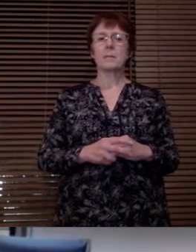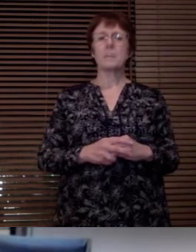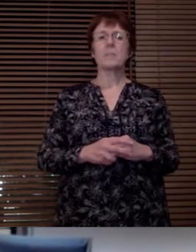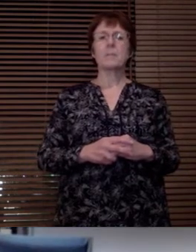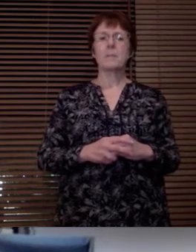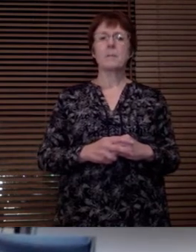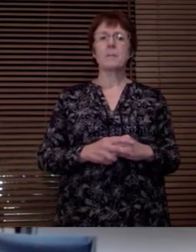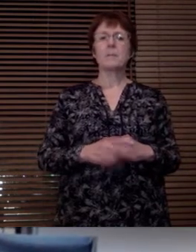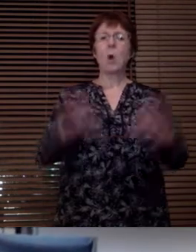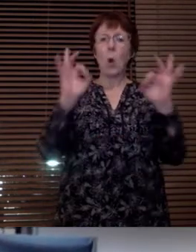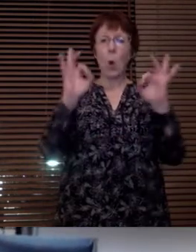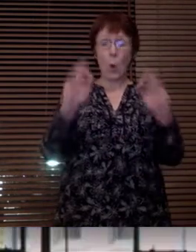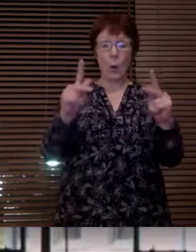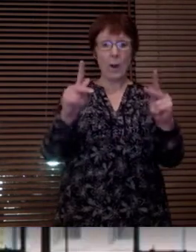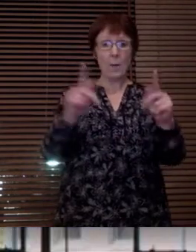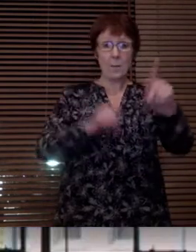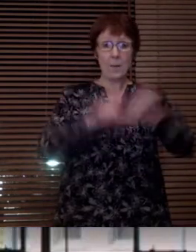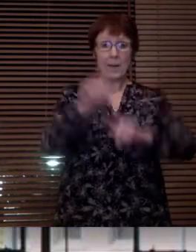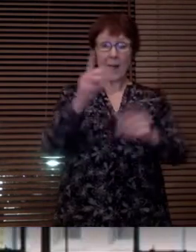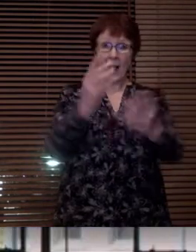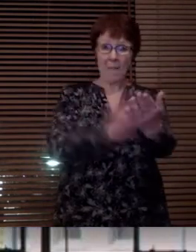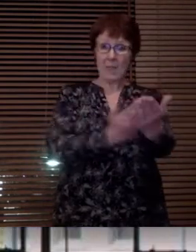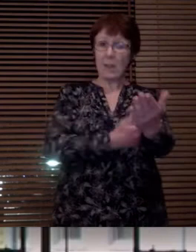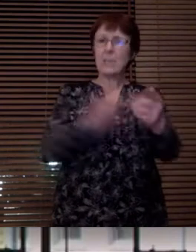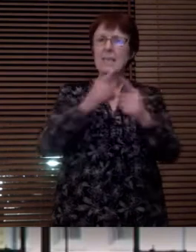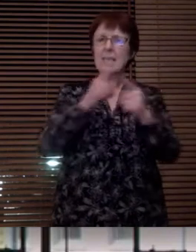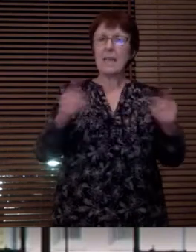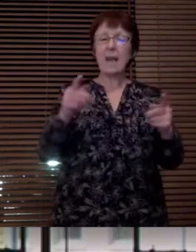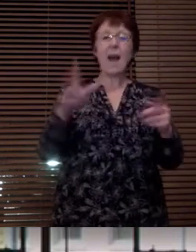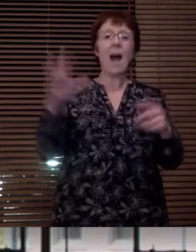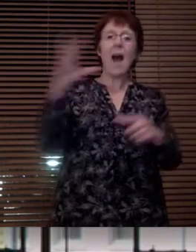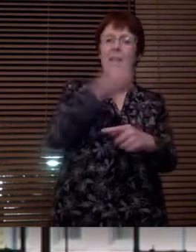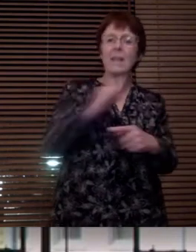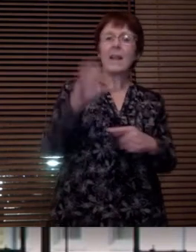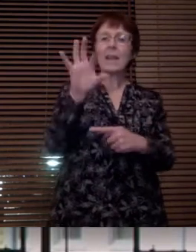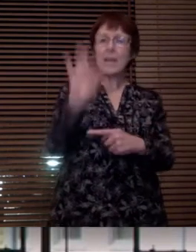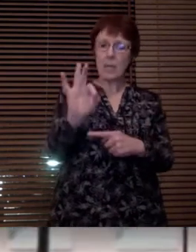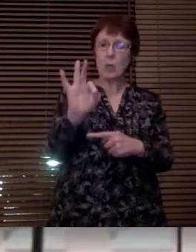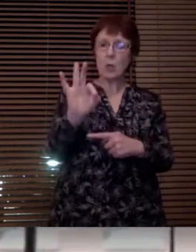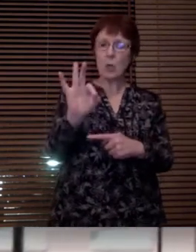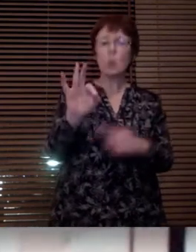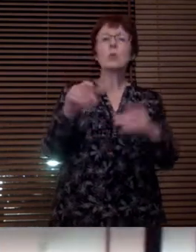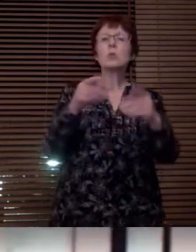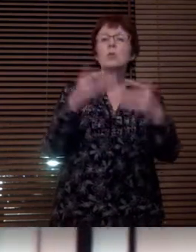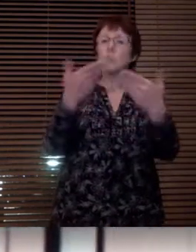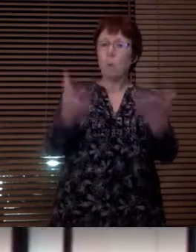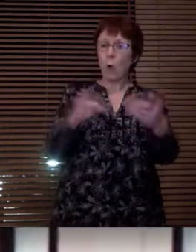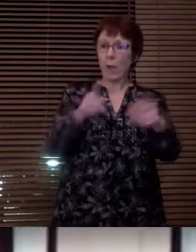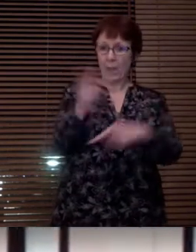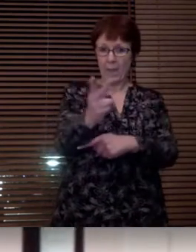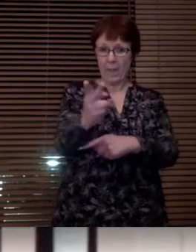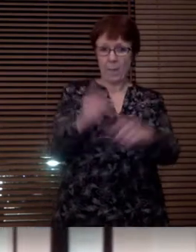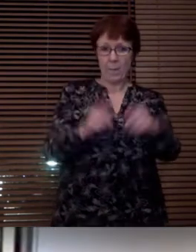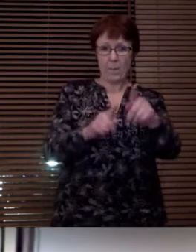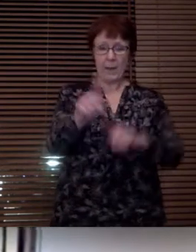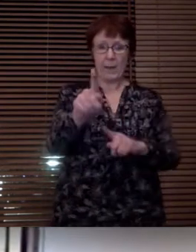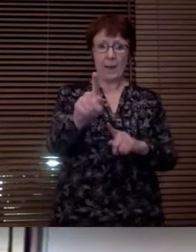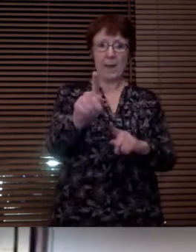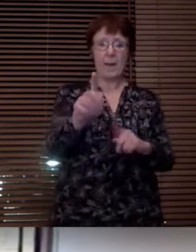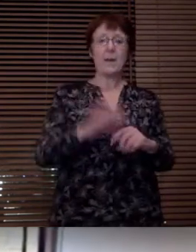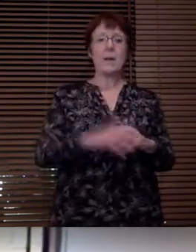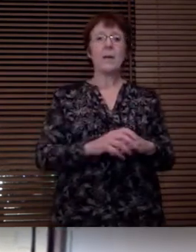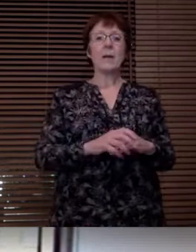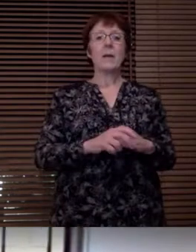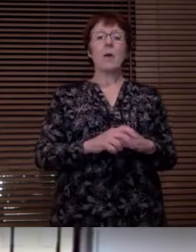Give it a shake. Now guys, let's get into the exercises. I'm going to demonstrate all 9 before we get onto the circuit. So exercise number 1 is going to be the wall stand. Now